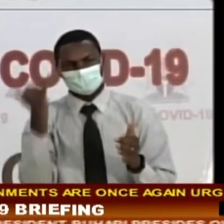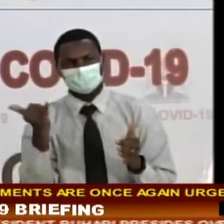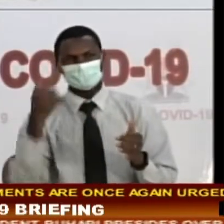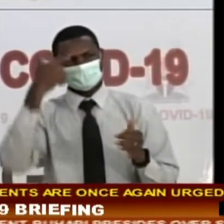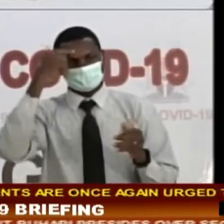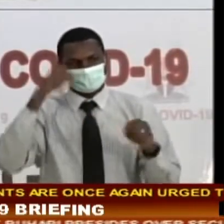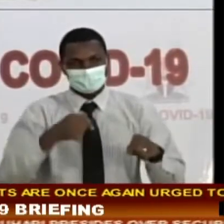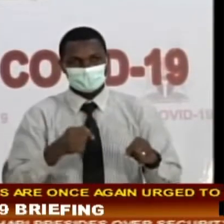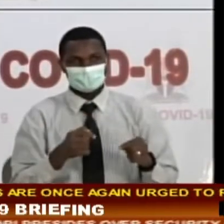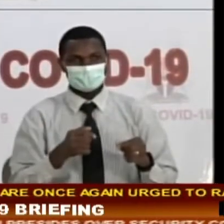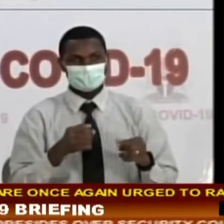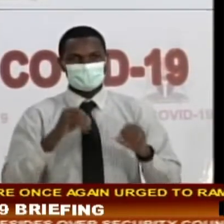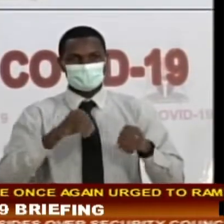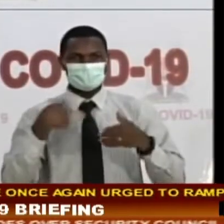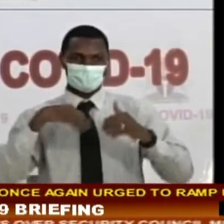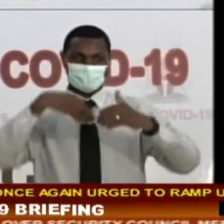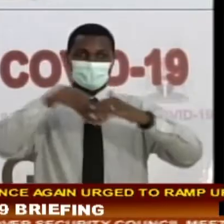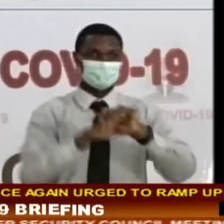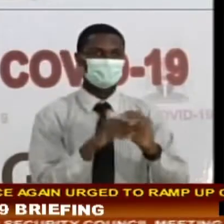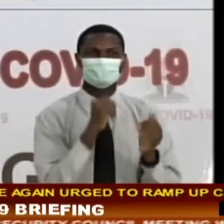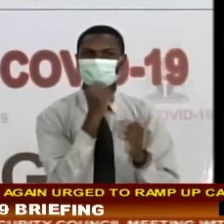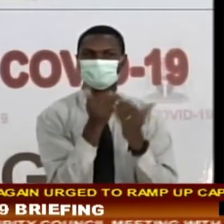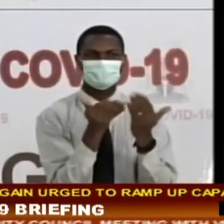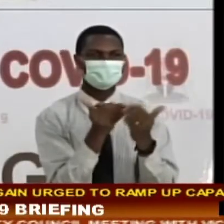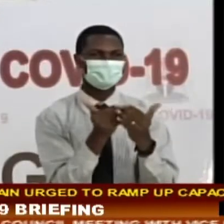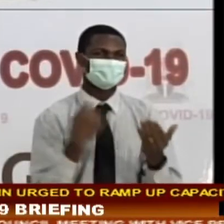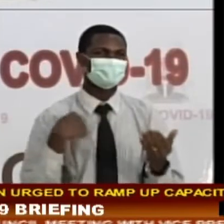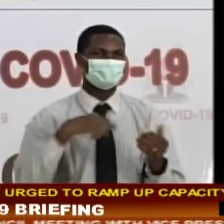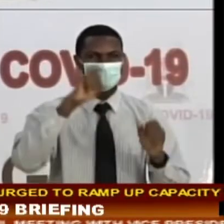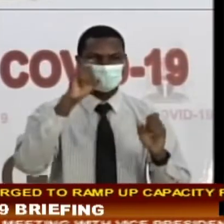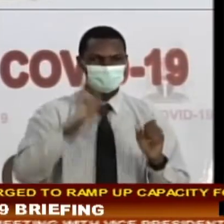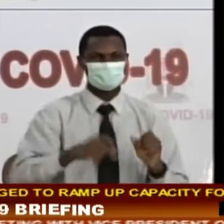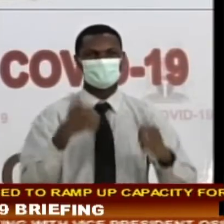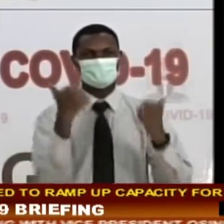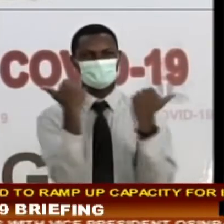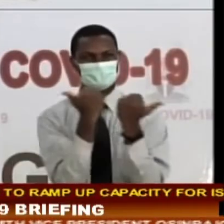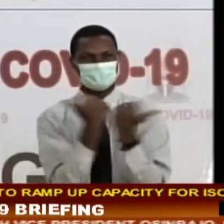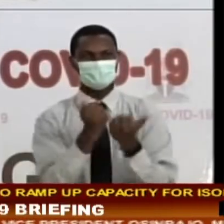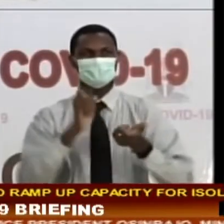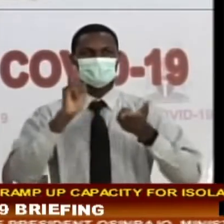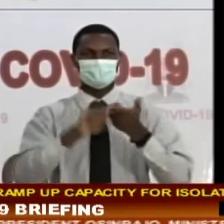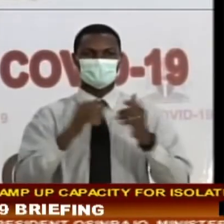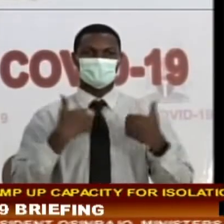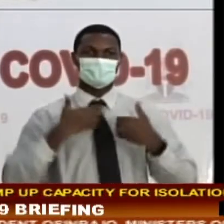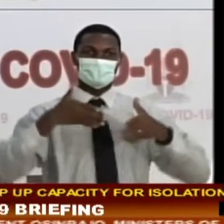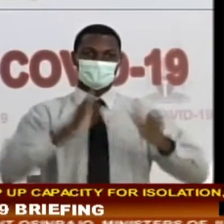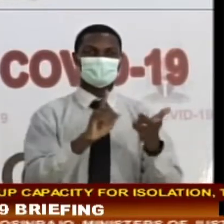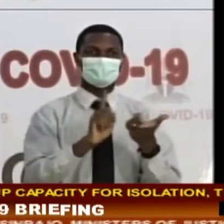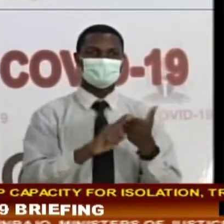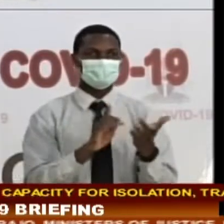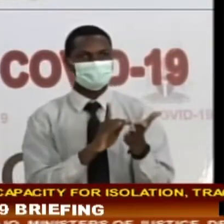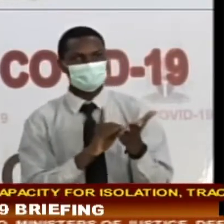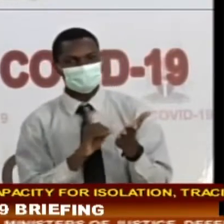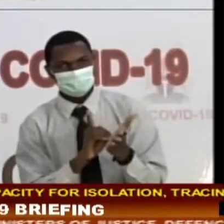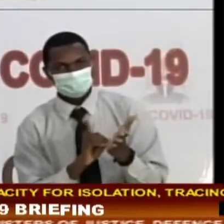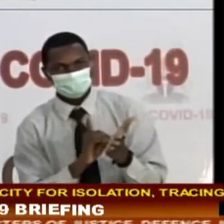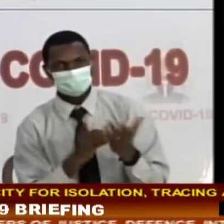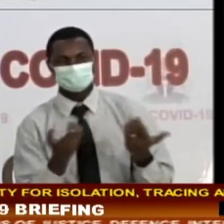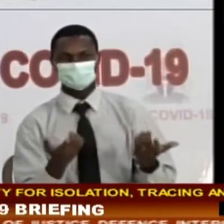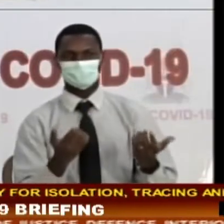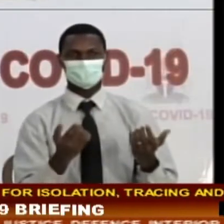a big problem for us down here we must fight to have more access to Therapeutics to Medical counter measures and to